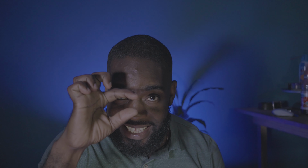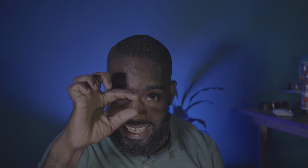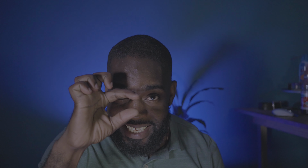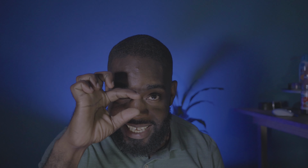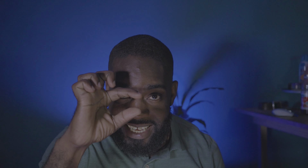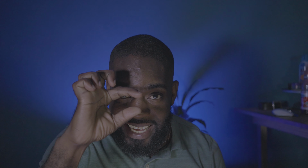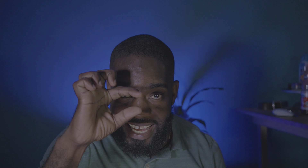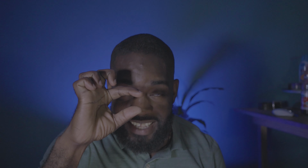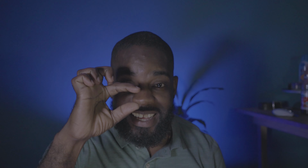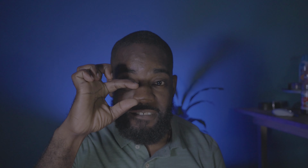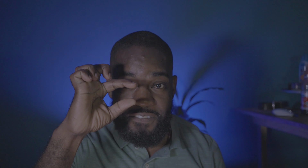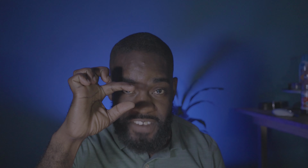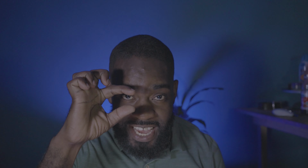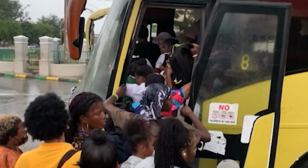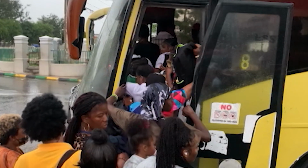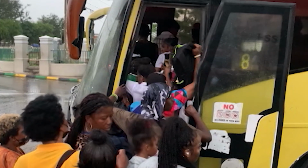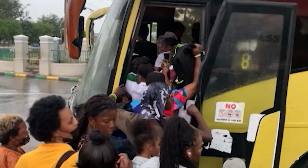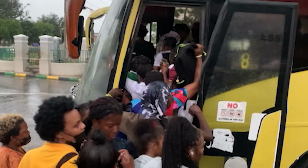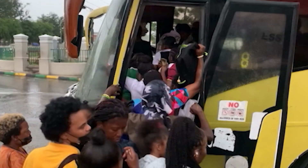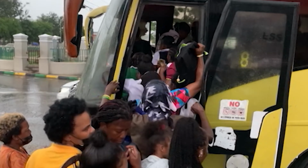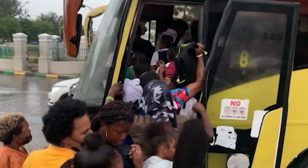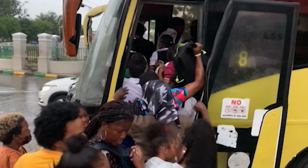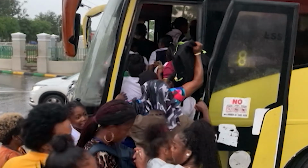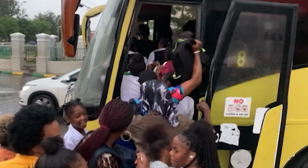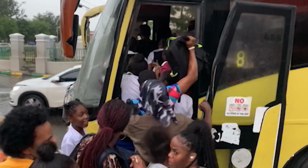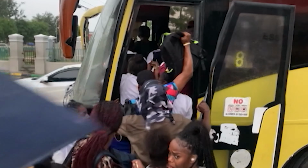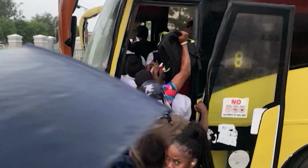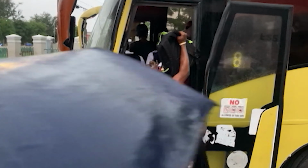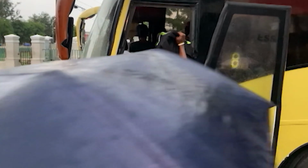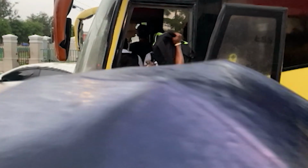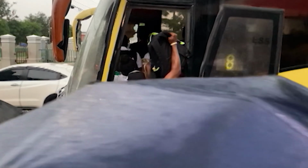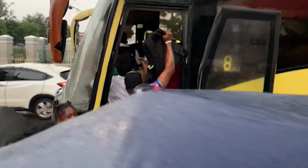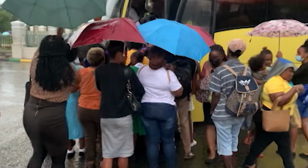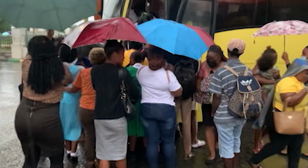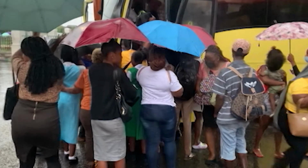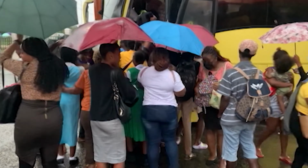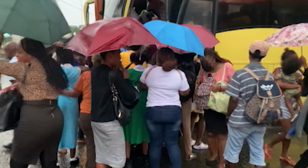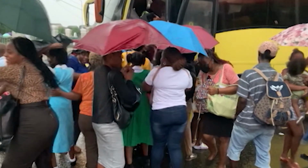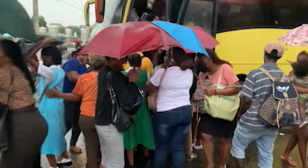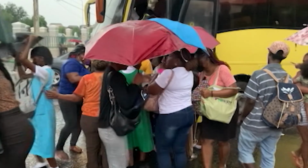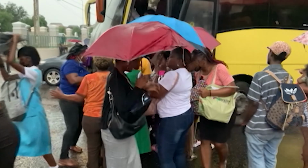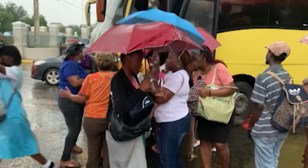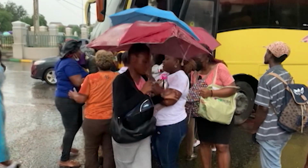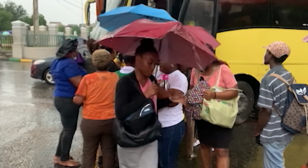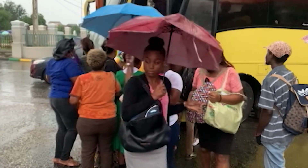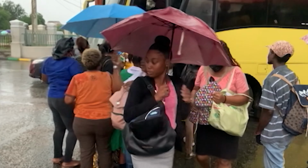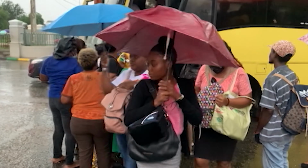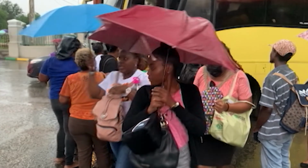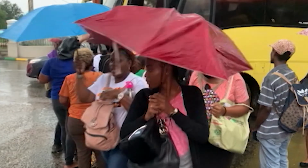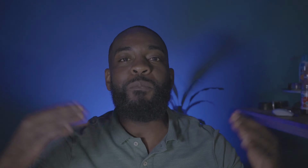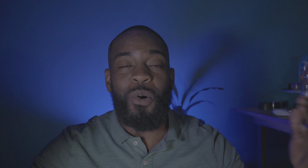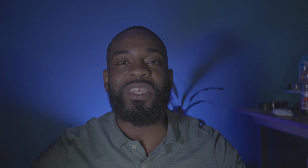this is the available JUTC buses that are functional and working